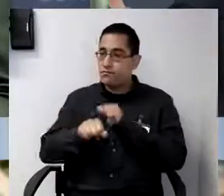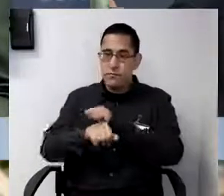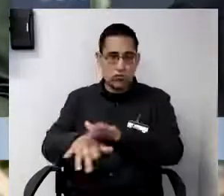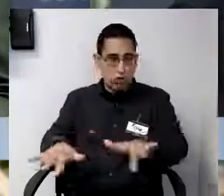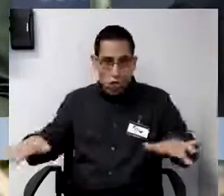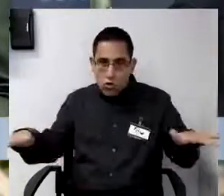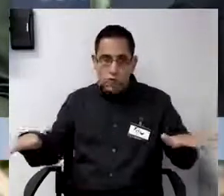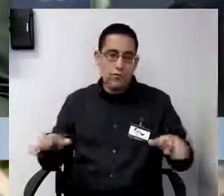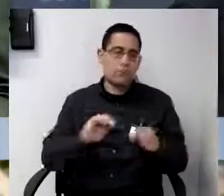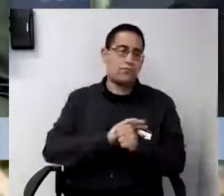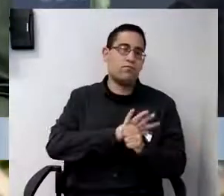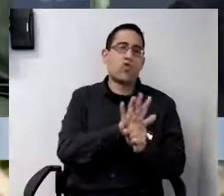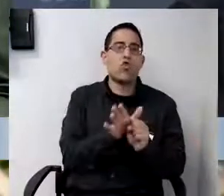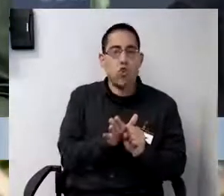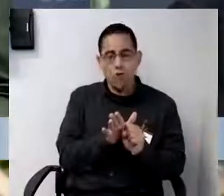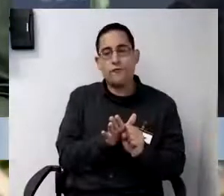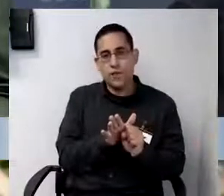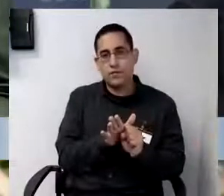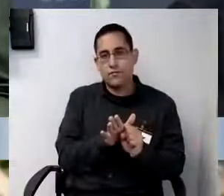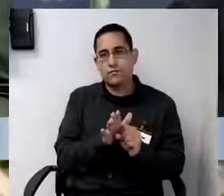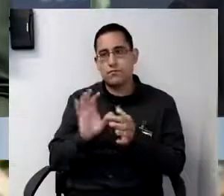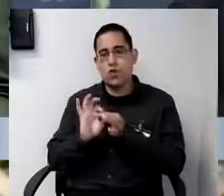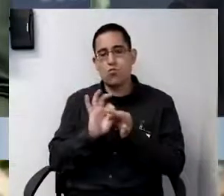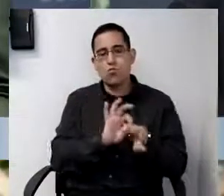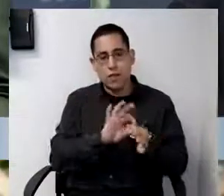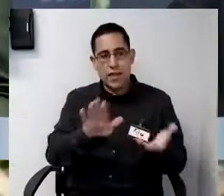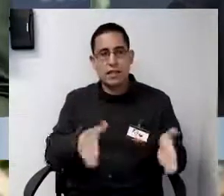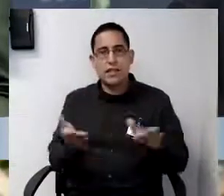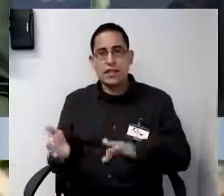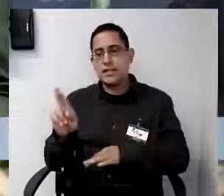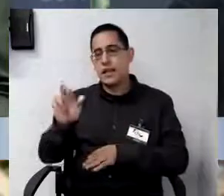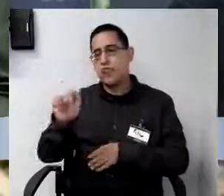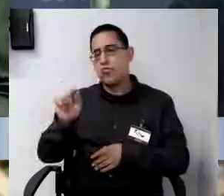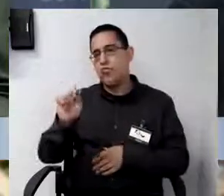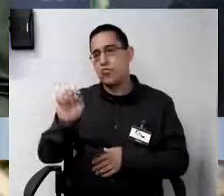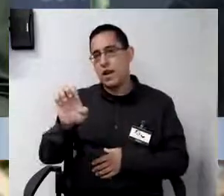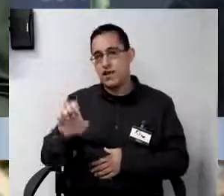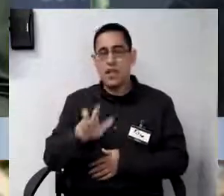COVID-19 related death rate, 3.3%.